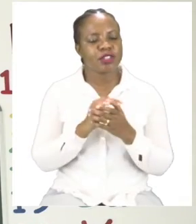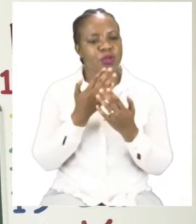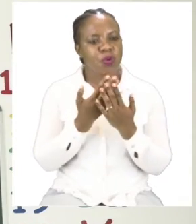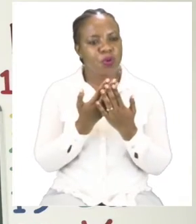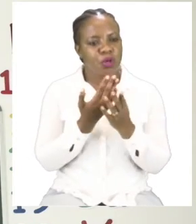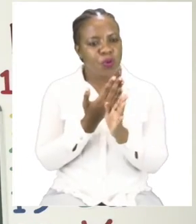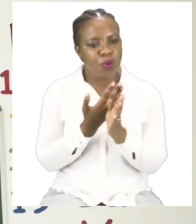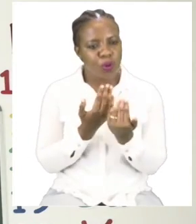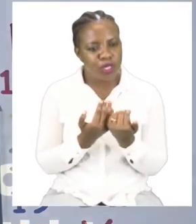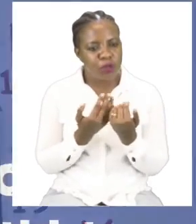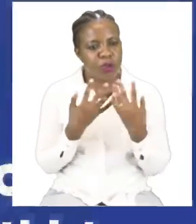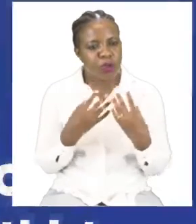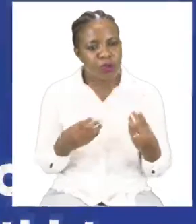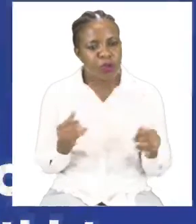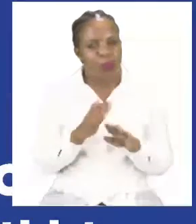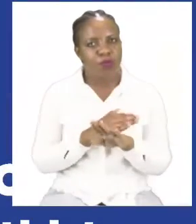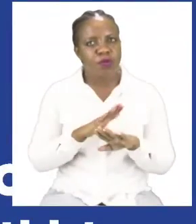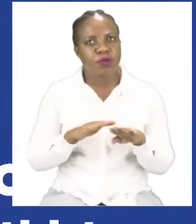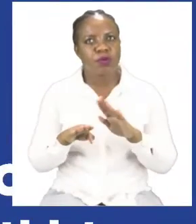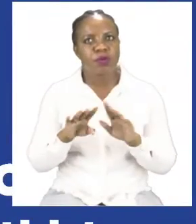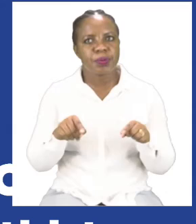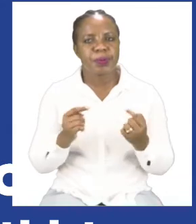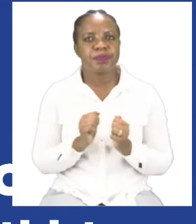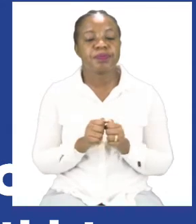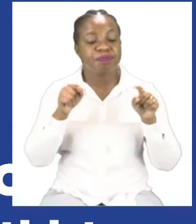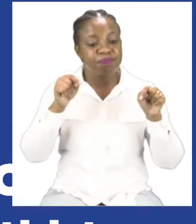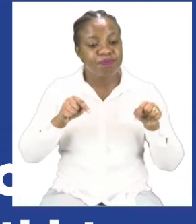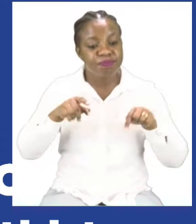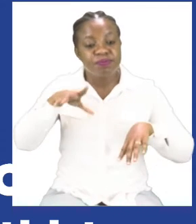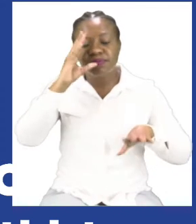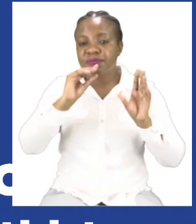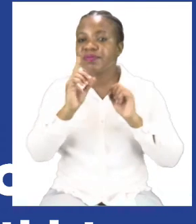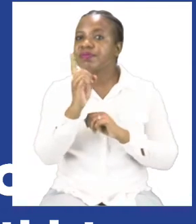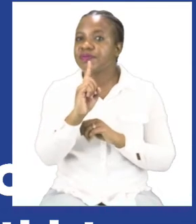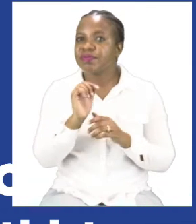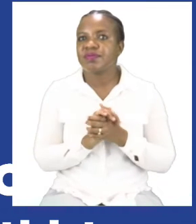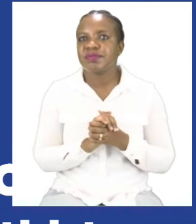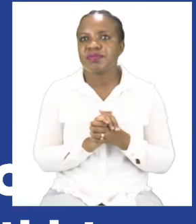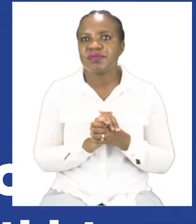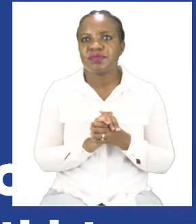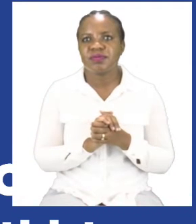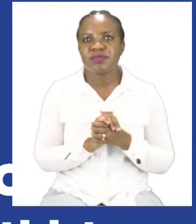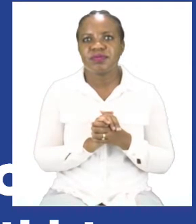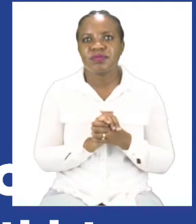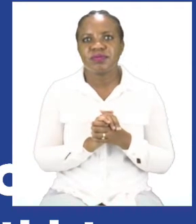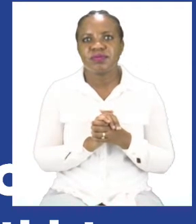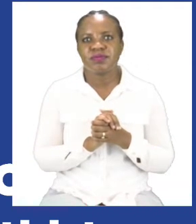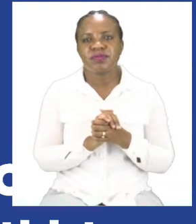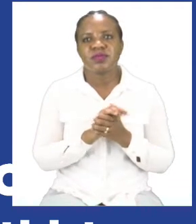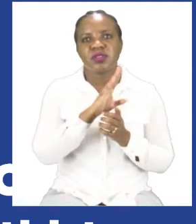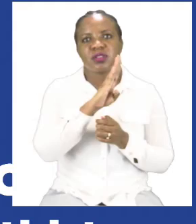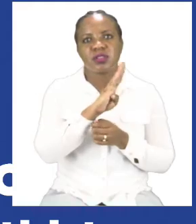touch anything else. Well done. Today's lesson is all about bonds of